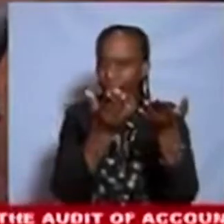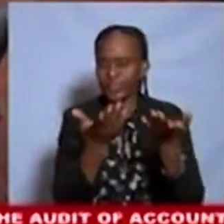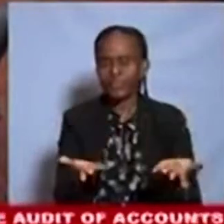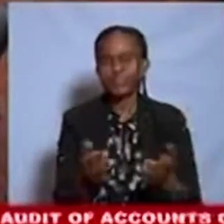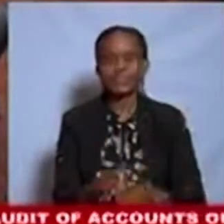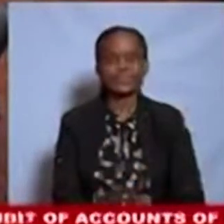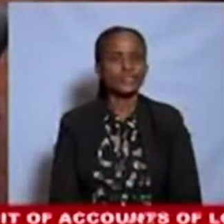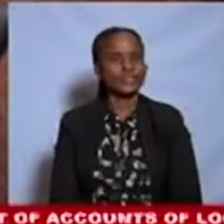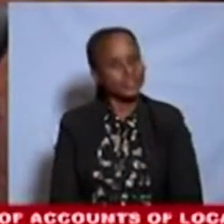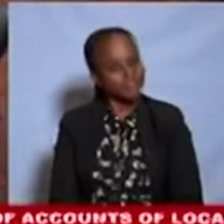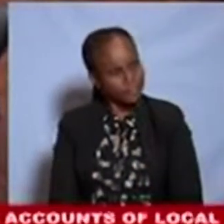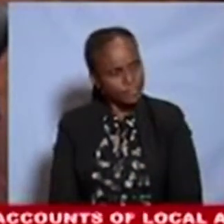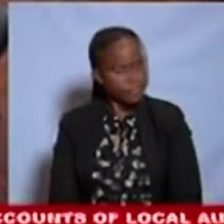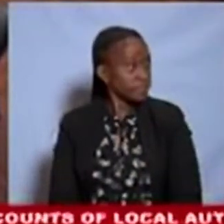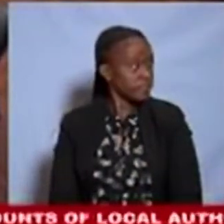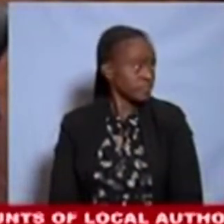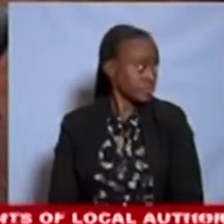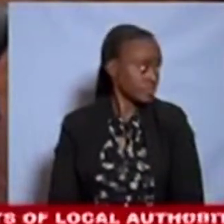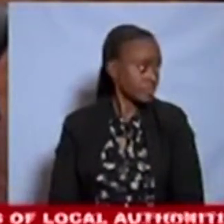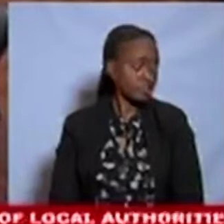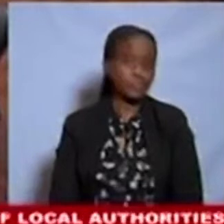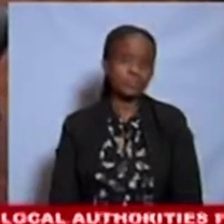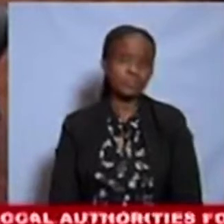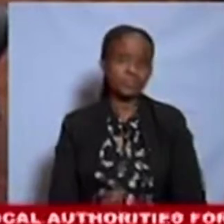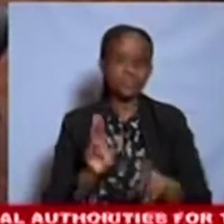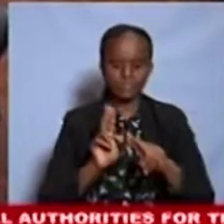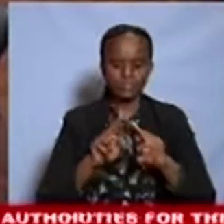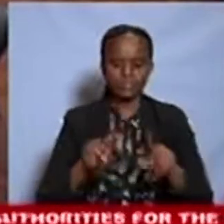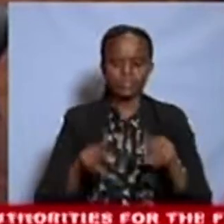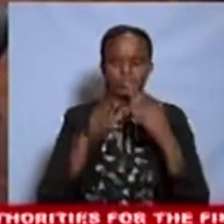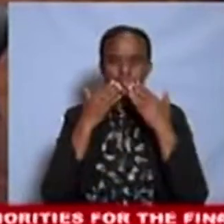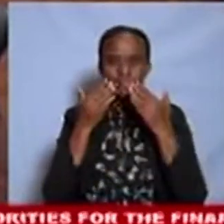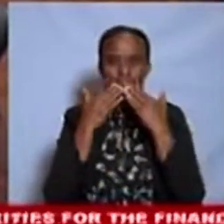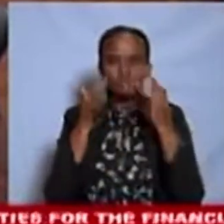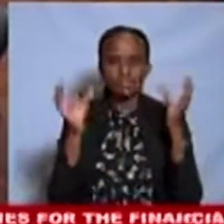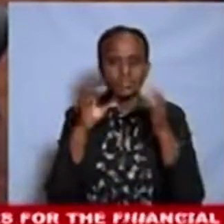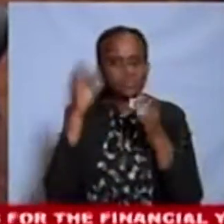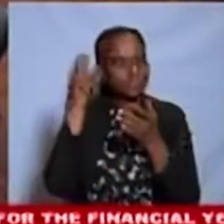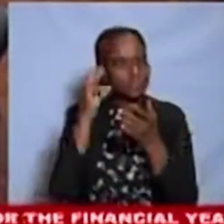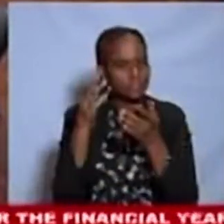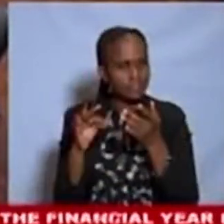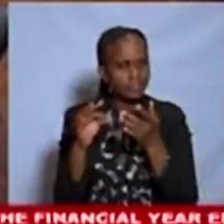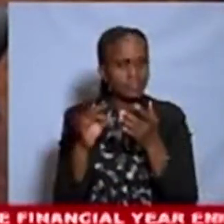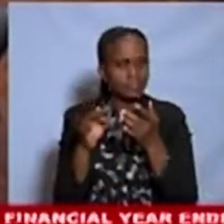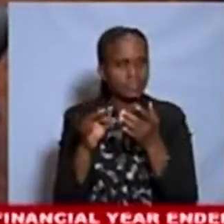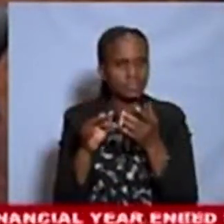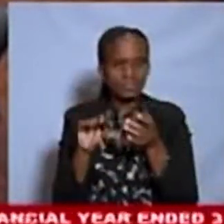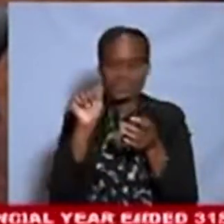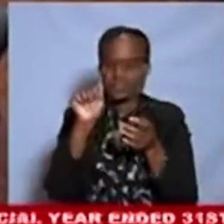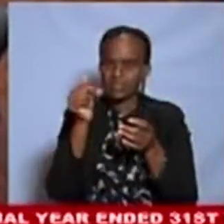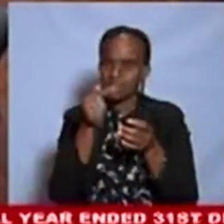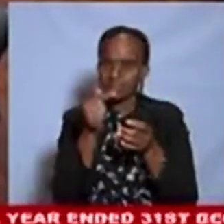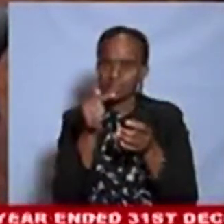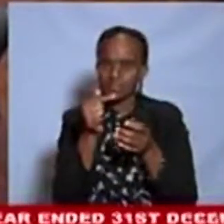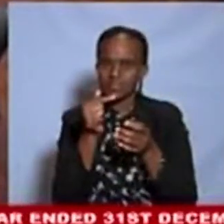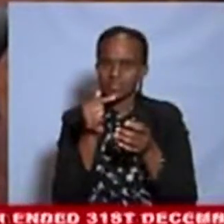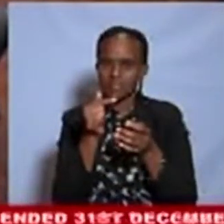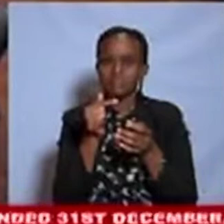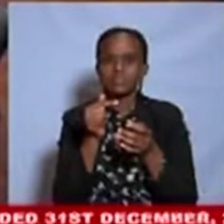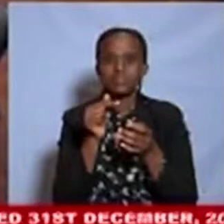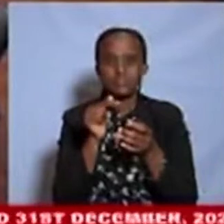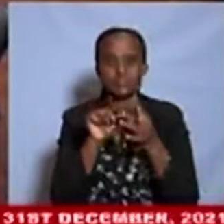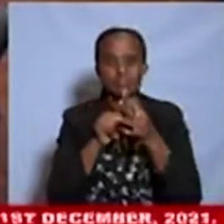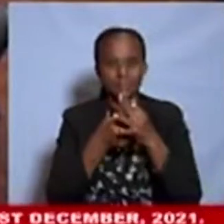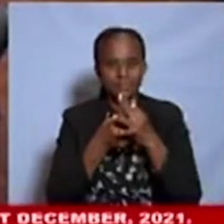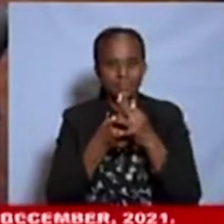Thank you. Thank you, Chair. Council Secretary, Auditor General, we can only state